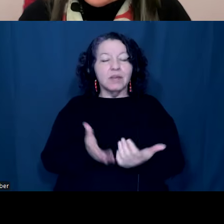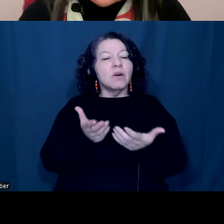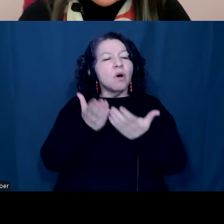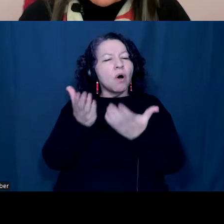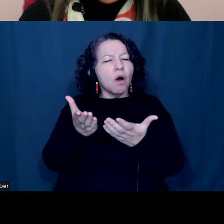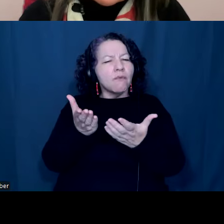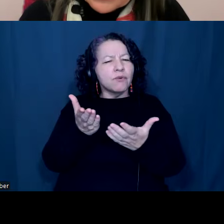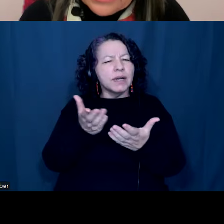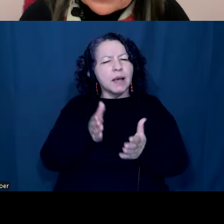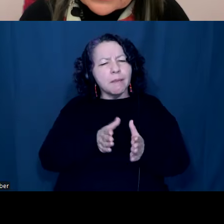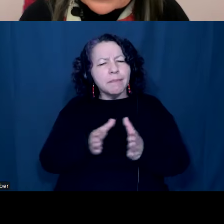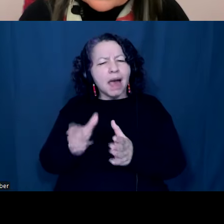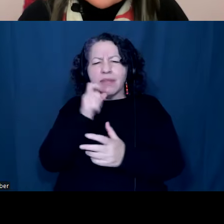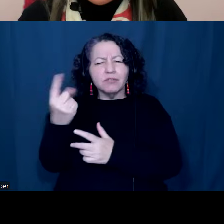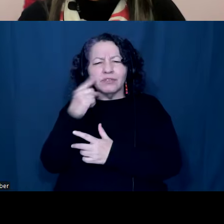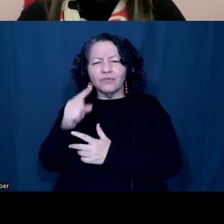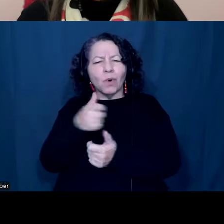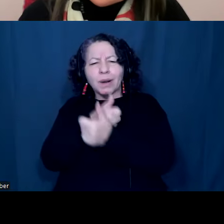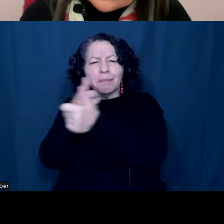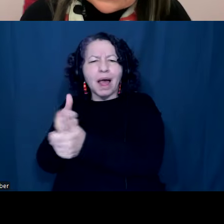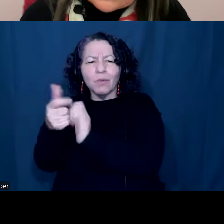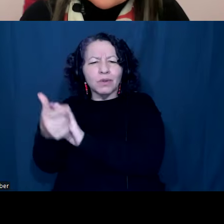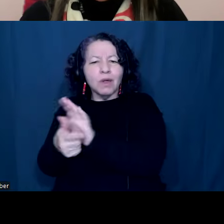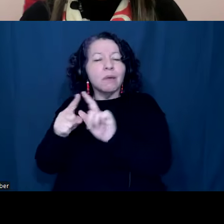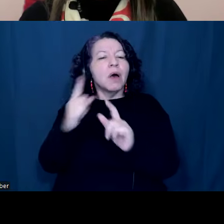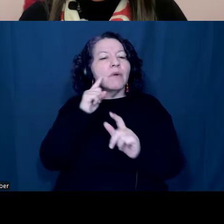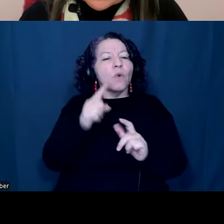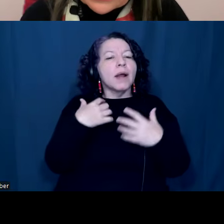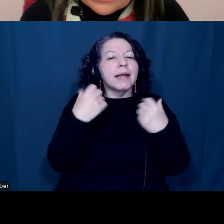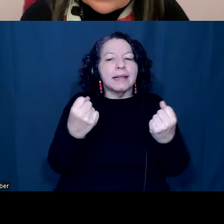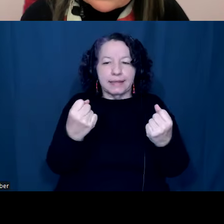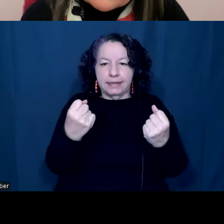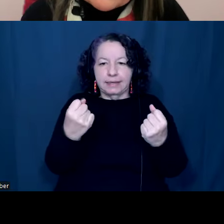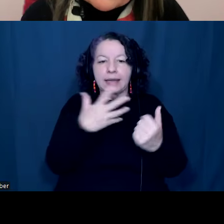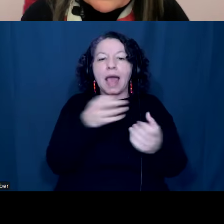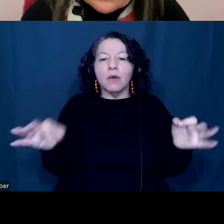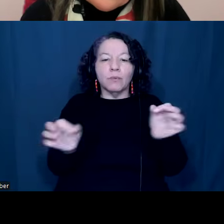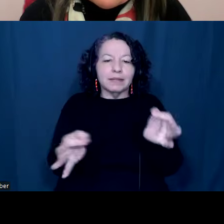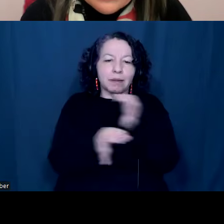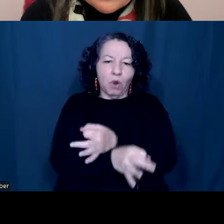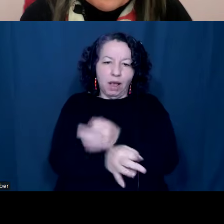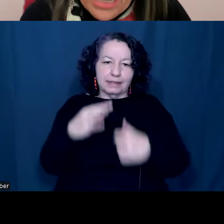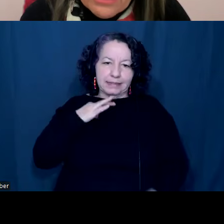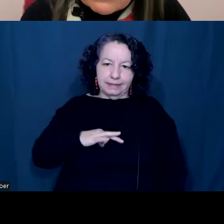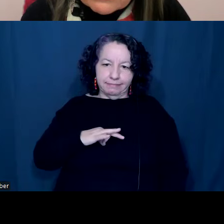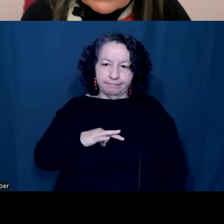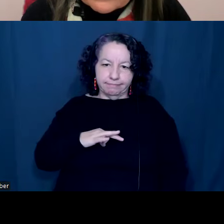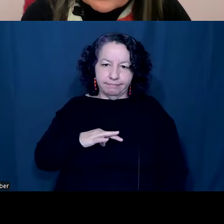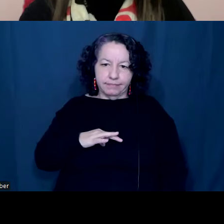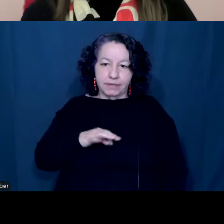not just toward compliance, but toward healing and reciprocity. That